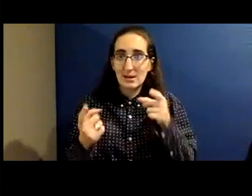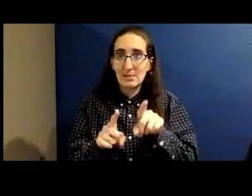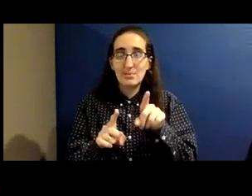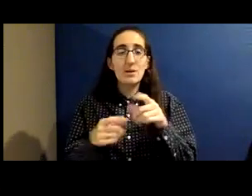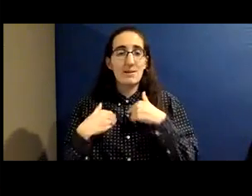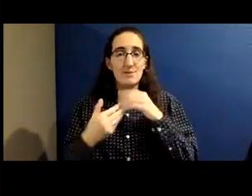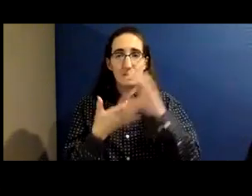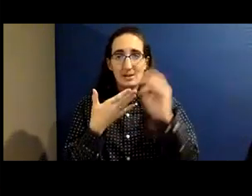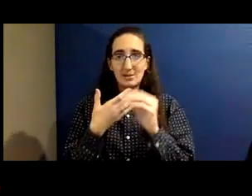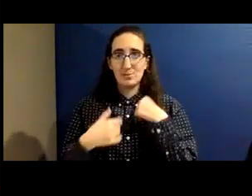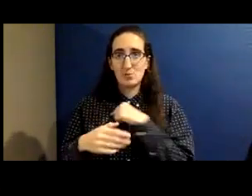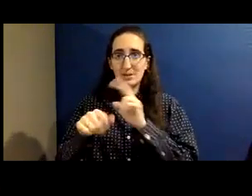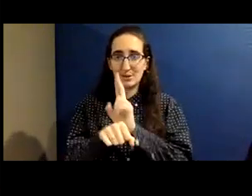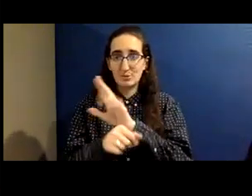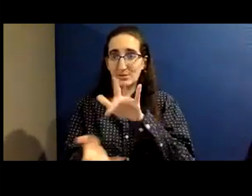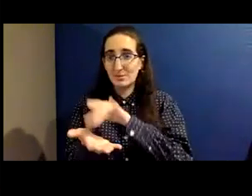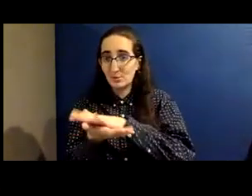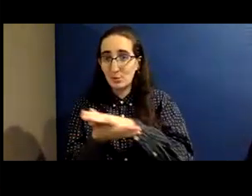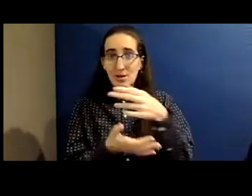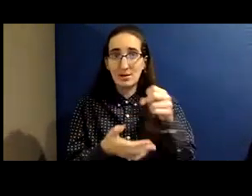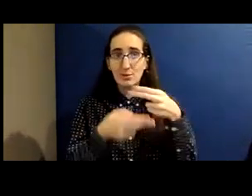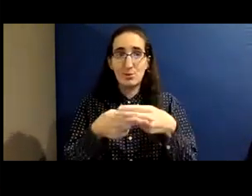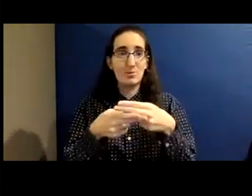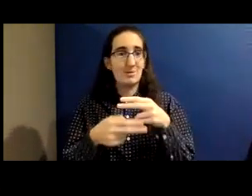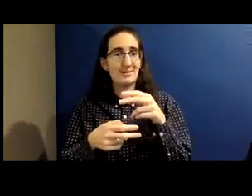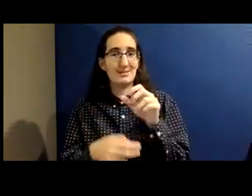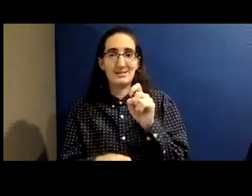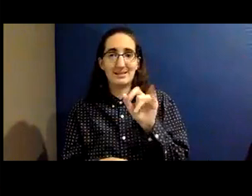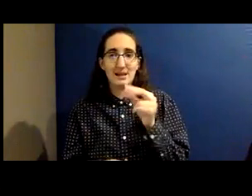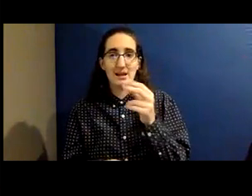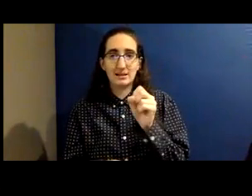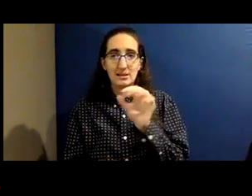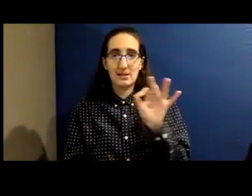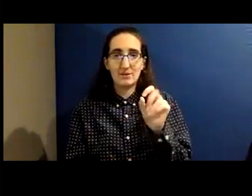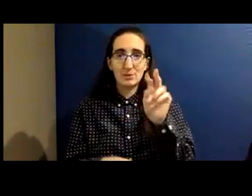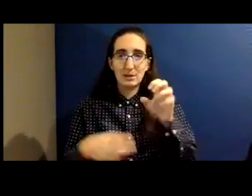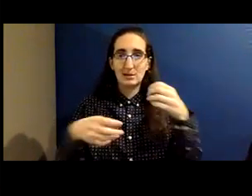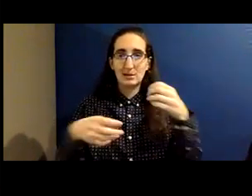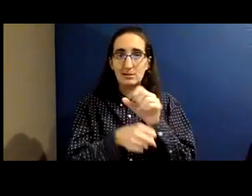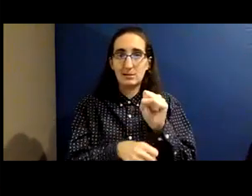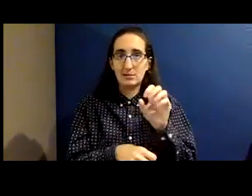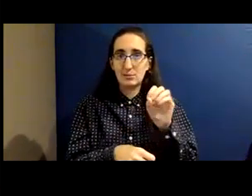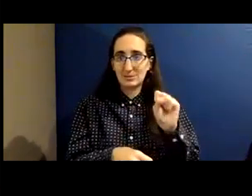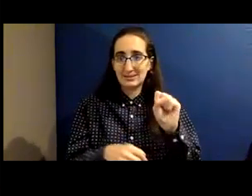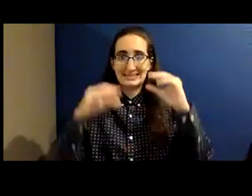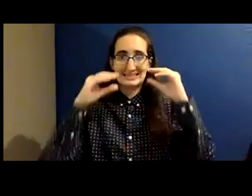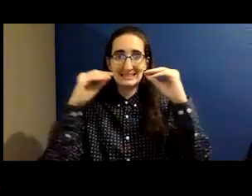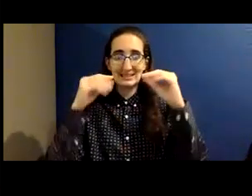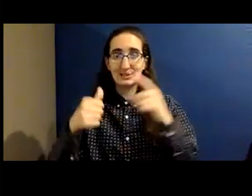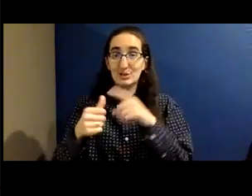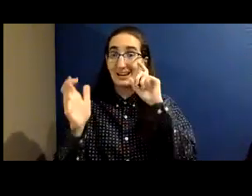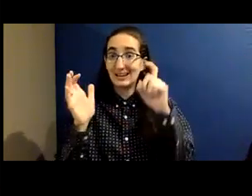we use in middle school and high school called Signs of Suicide, and it teaches the kids an acronym of